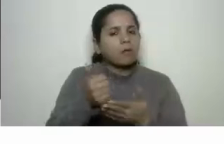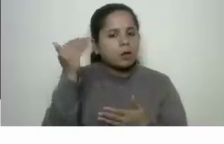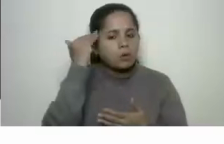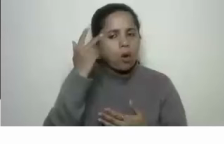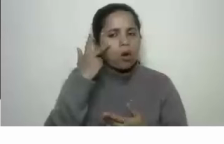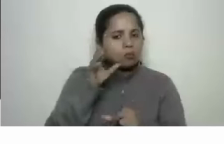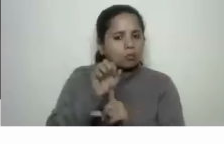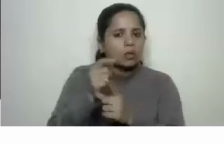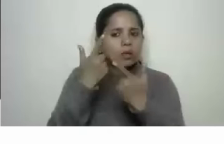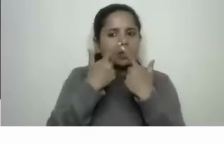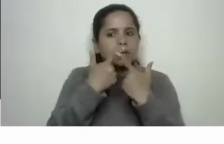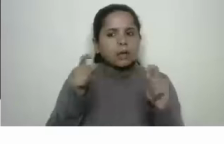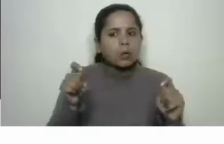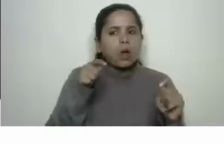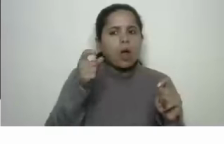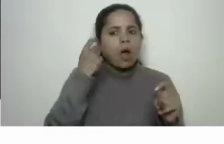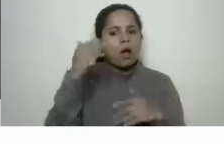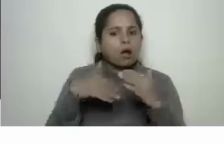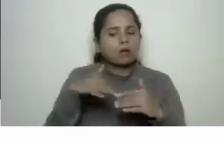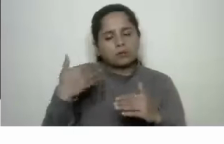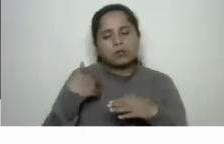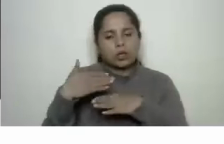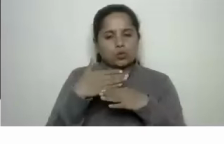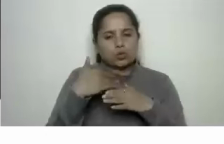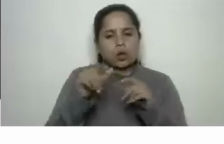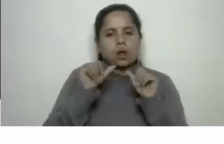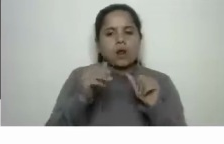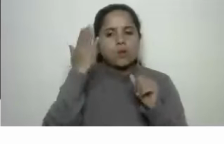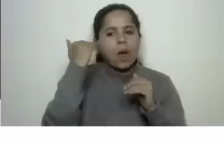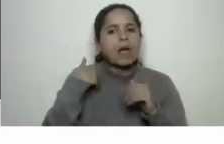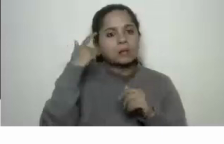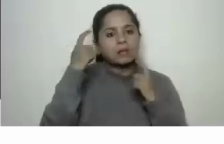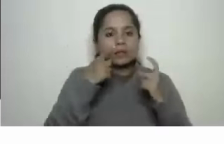acknowledging the linguistic landscape. And afterwards, I'll share what I thought of these activities,